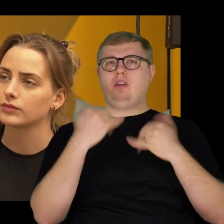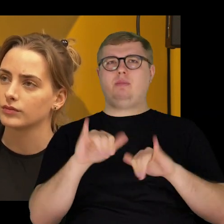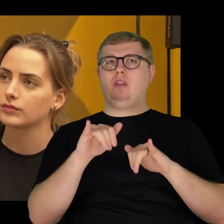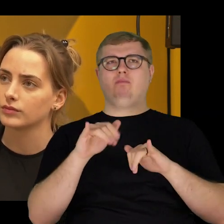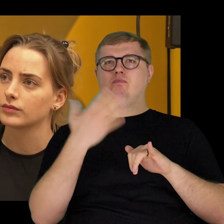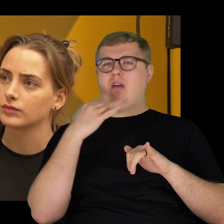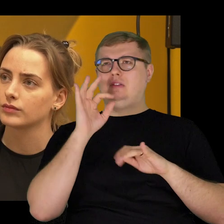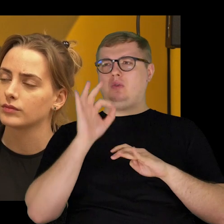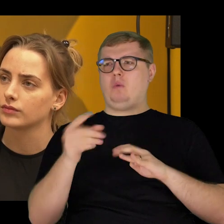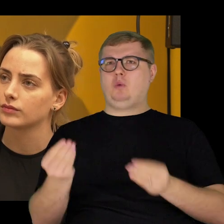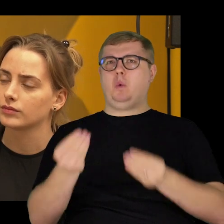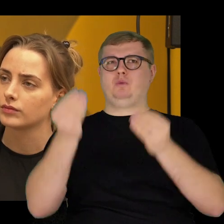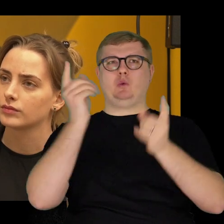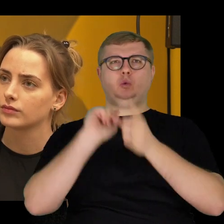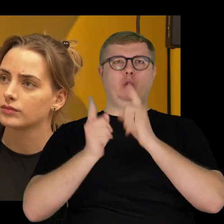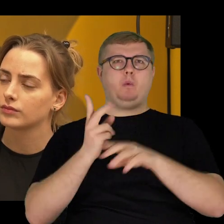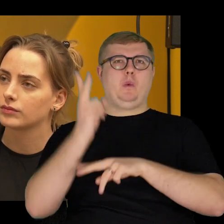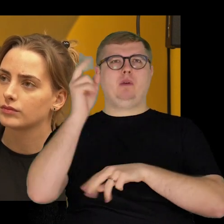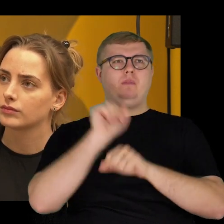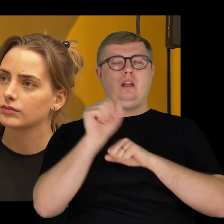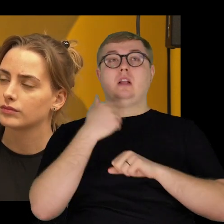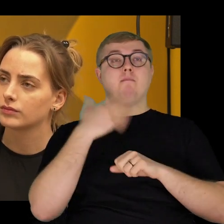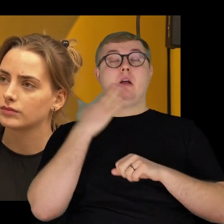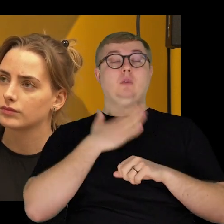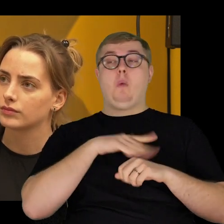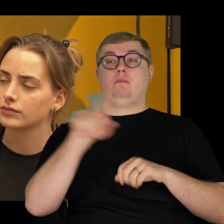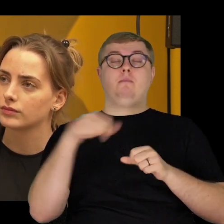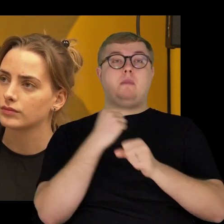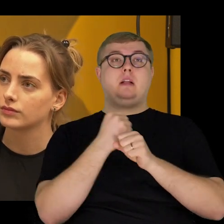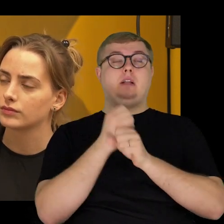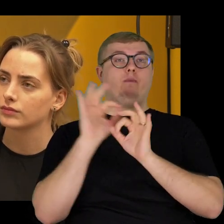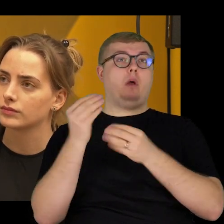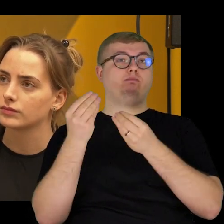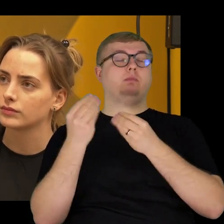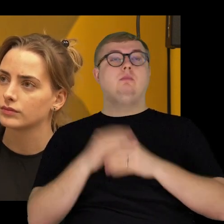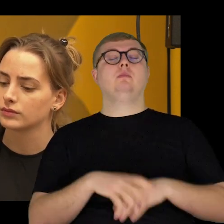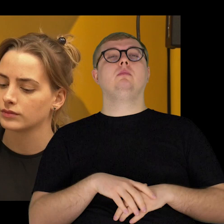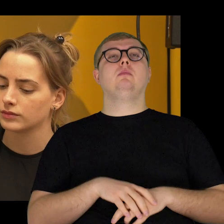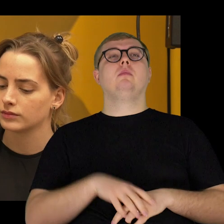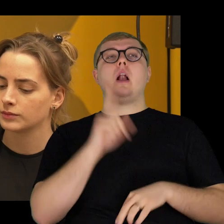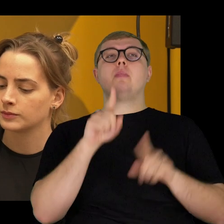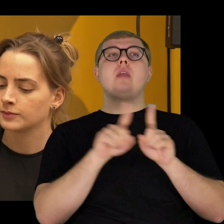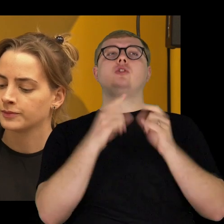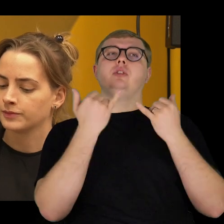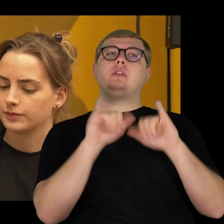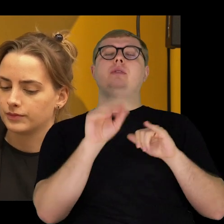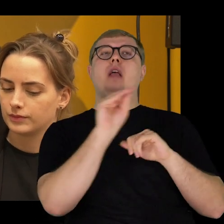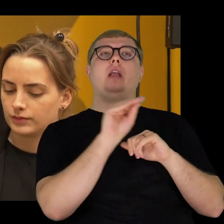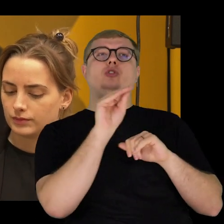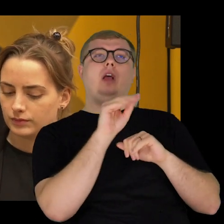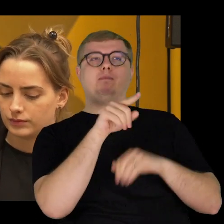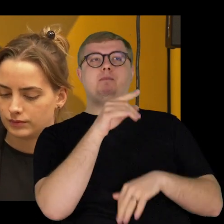and I'm quite fond of their work, but there is another, I think, starting hypothesis